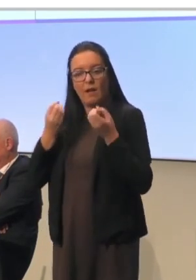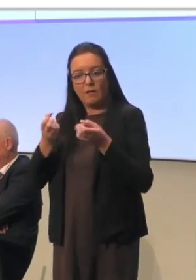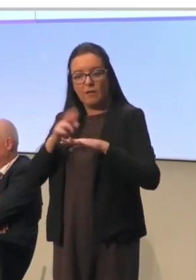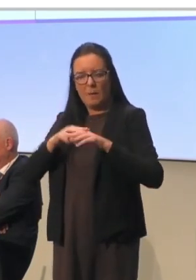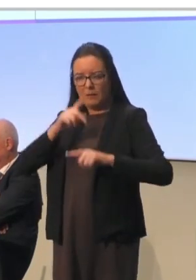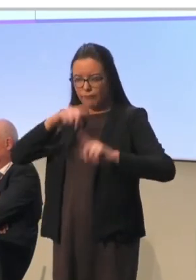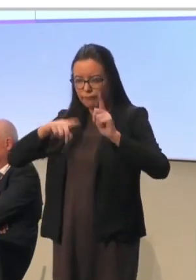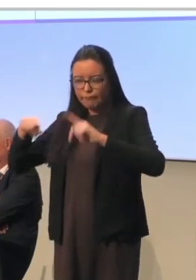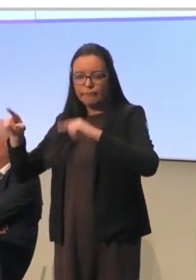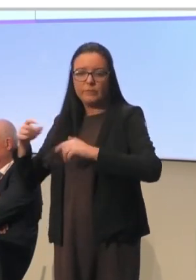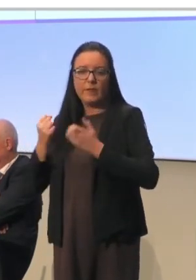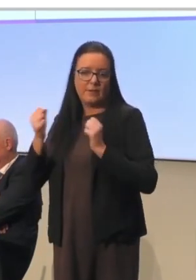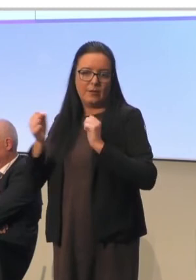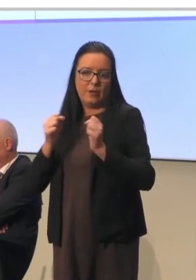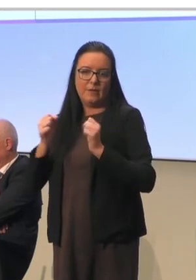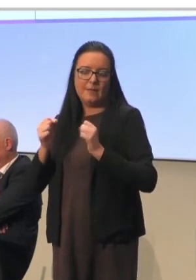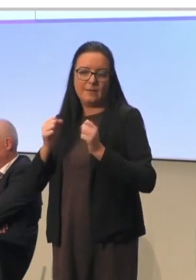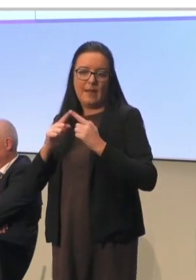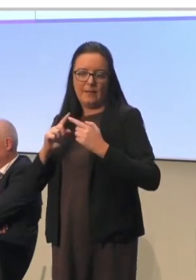meet needs better.